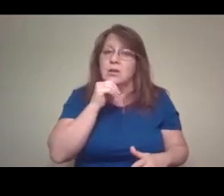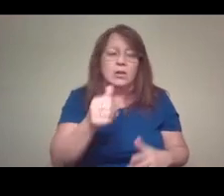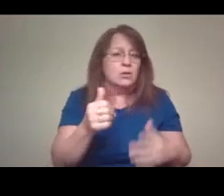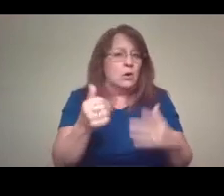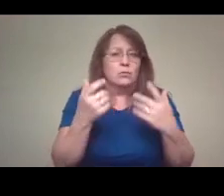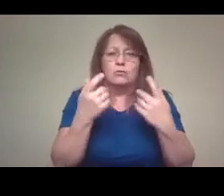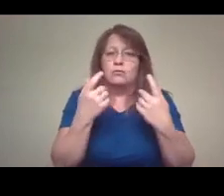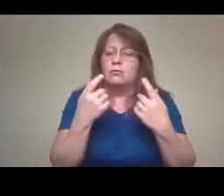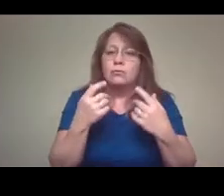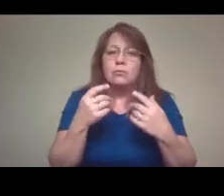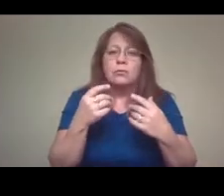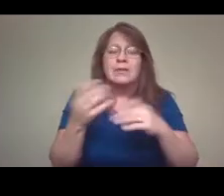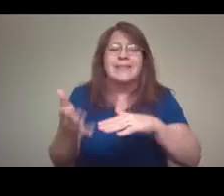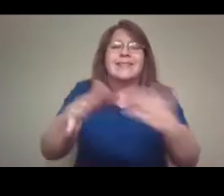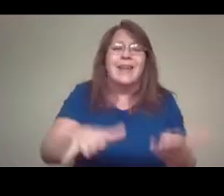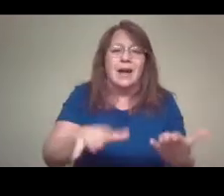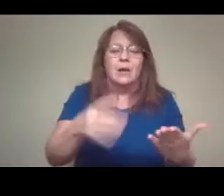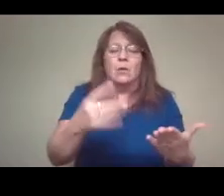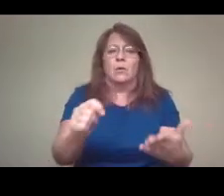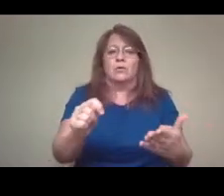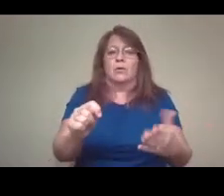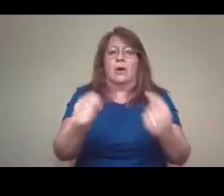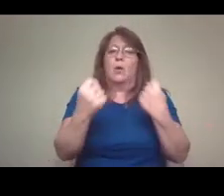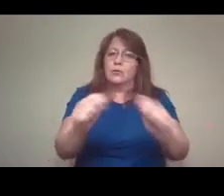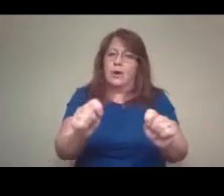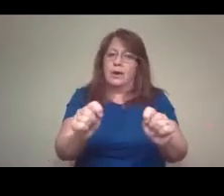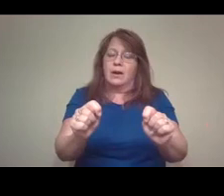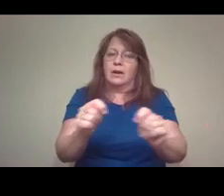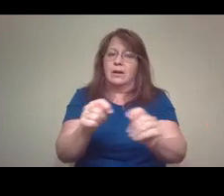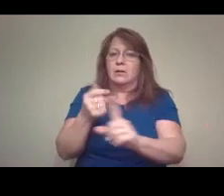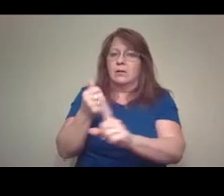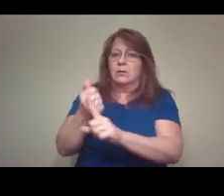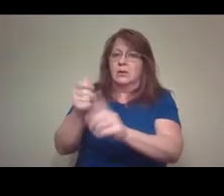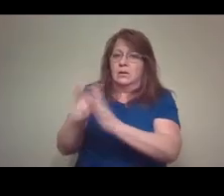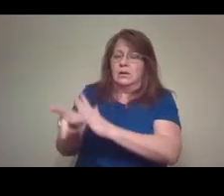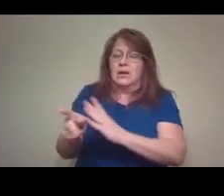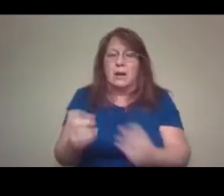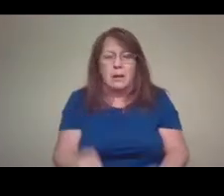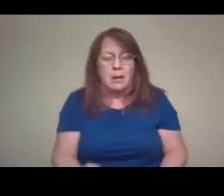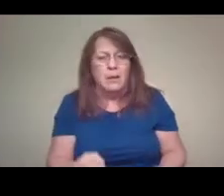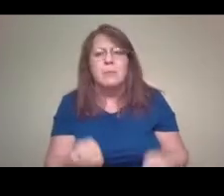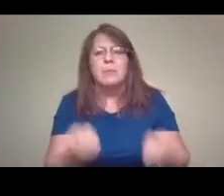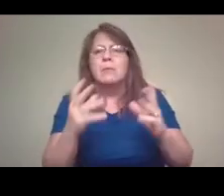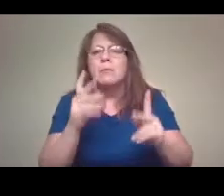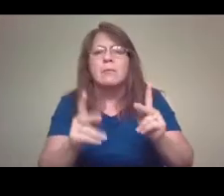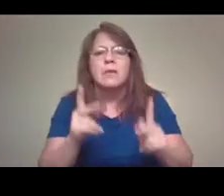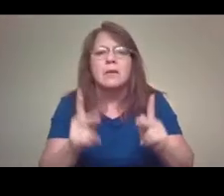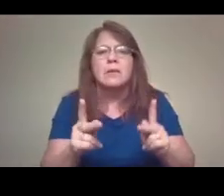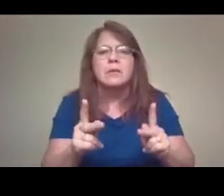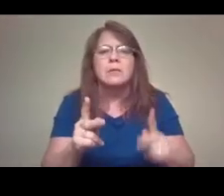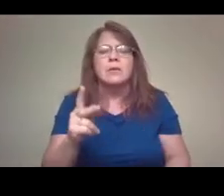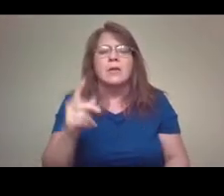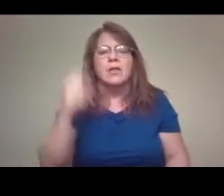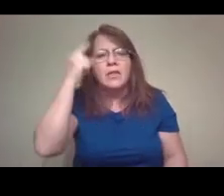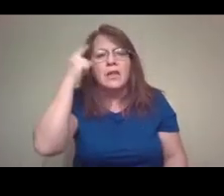suicide. So in the United States, about 10 million US adults think seriously about killing themselves each year.